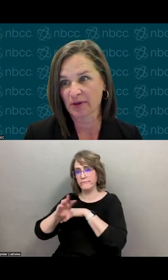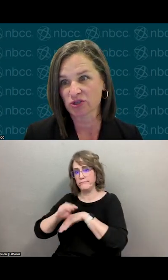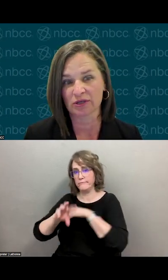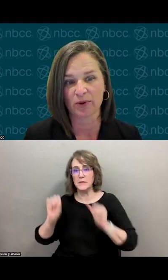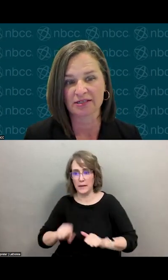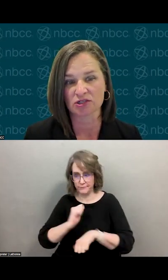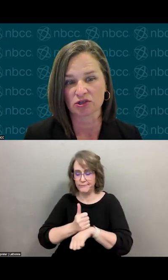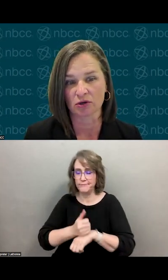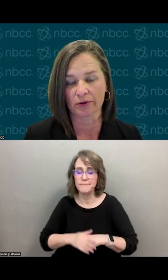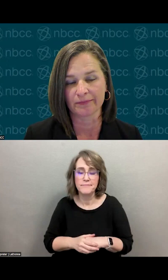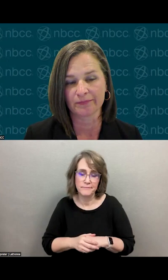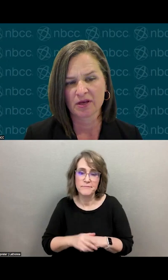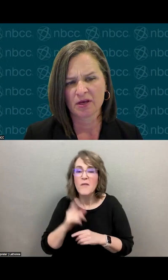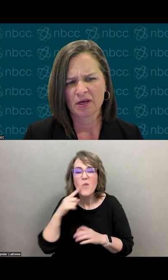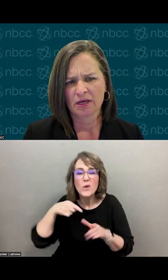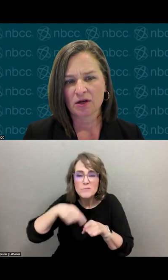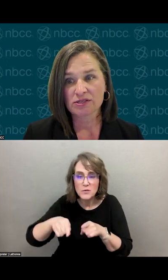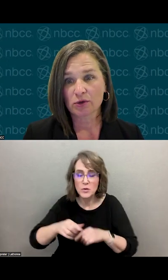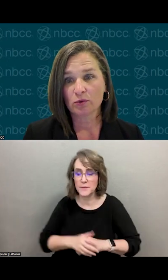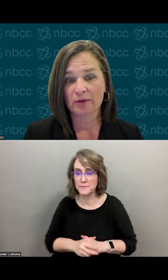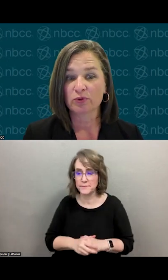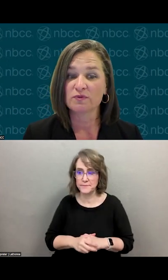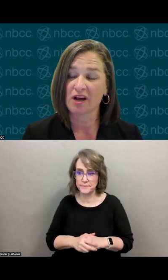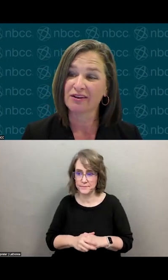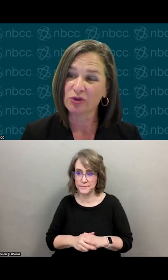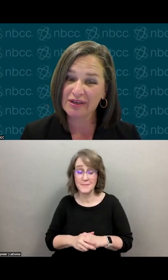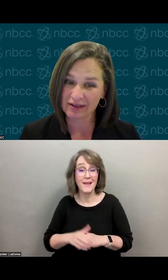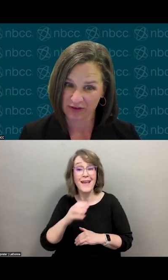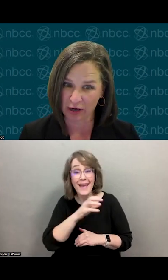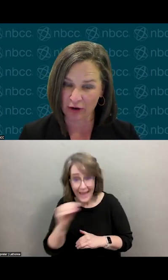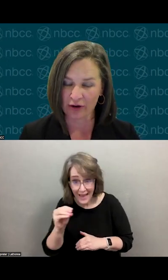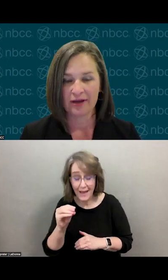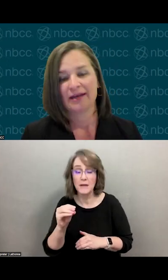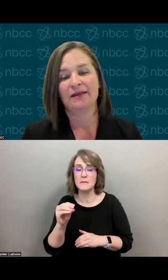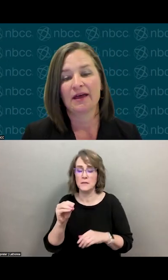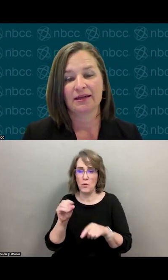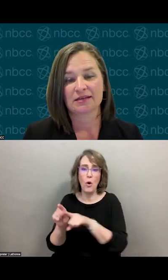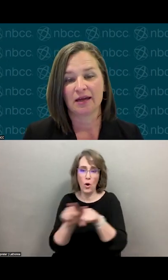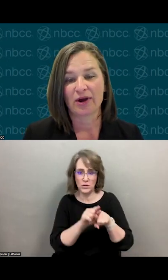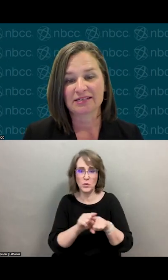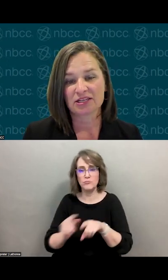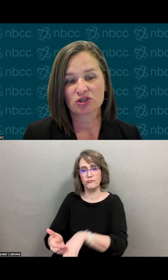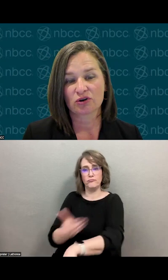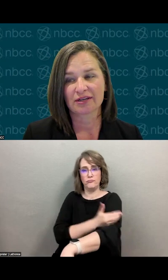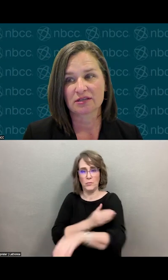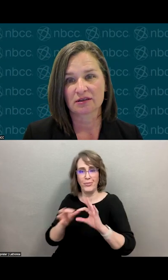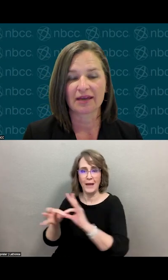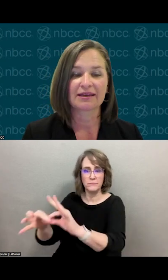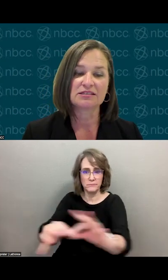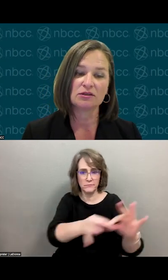a specialty practitioner. It also improves continuity of care in that a practitioner